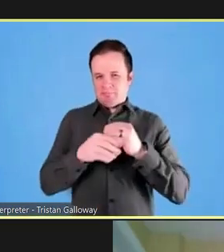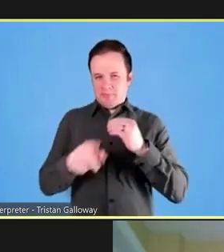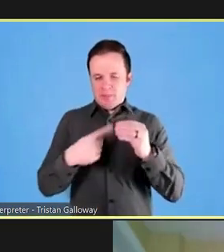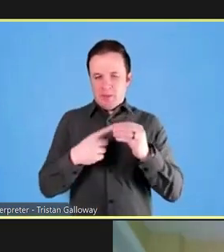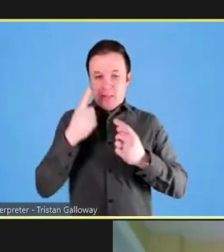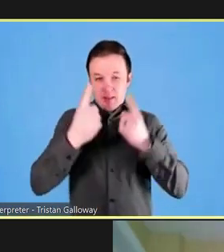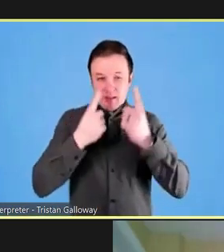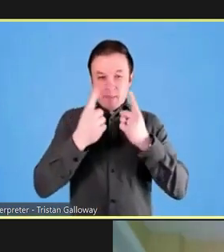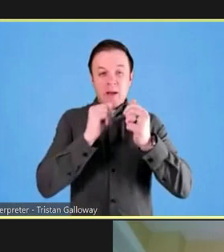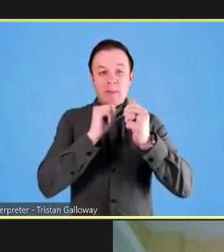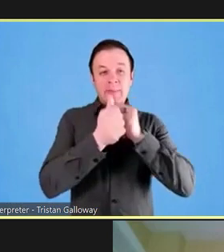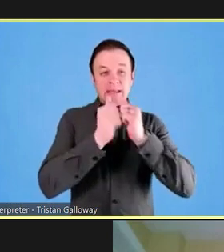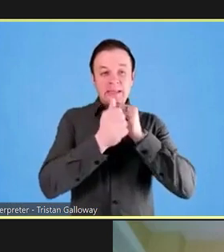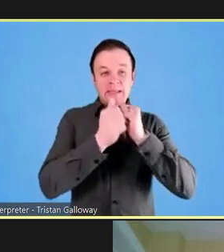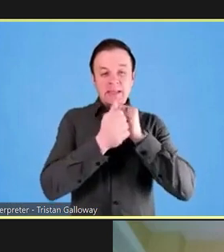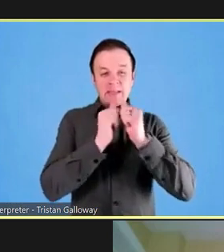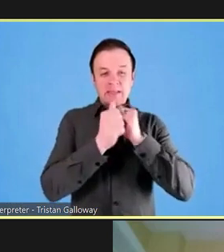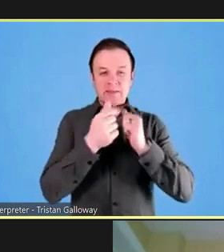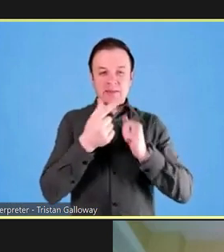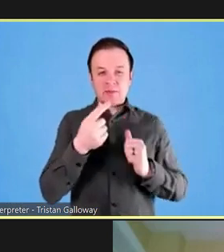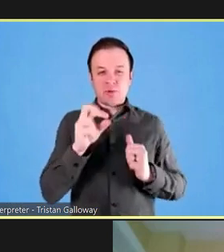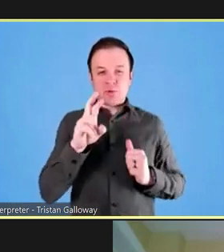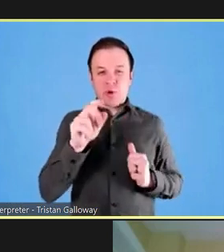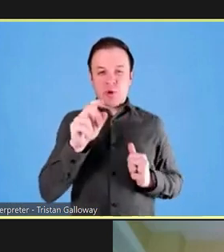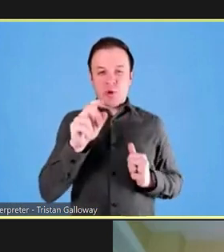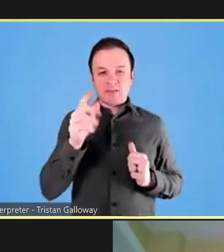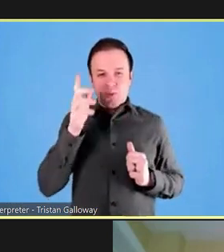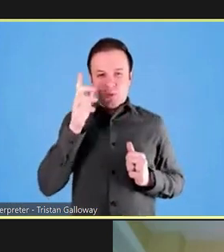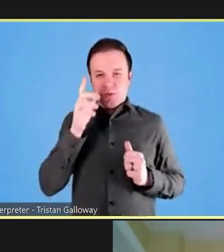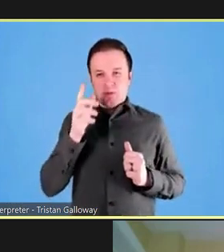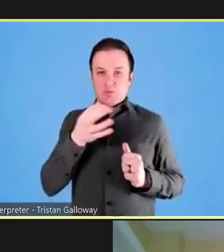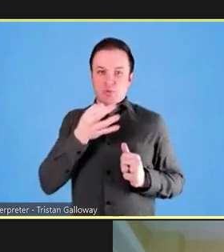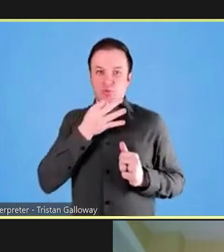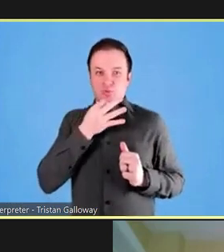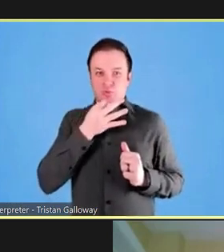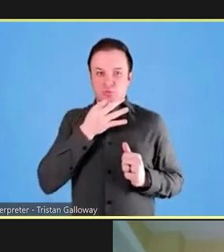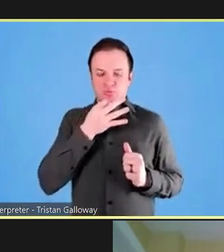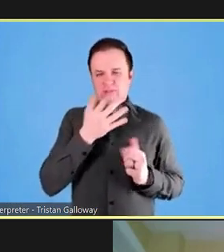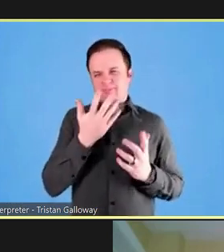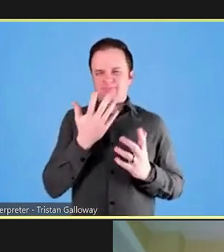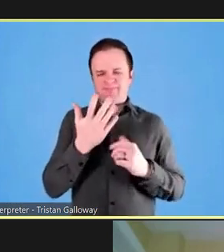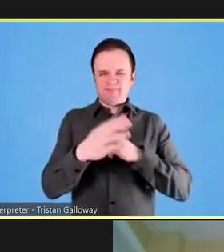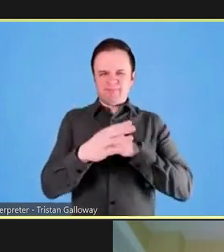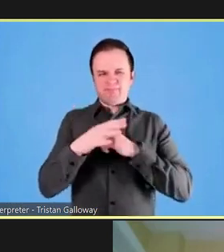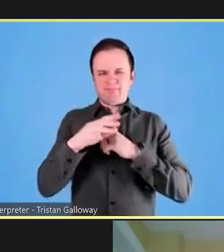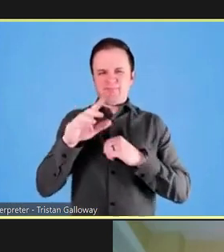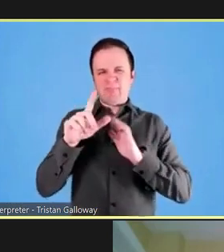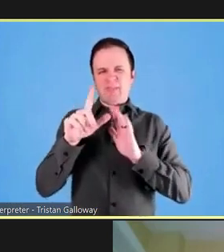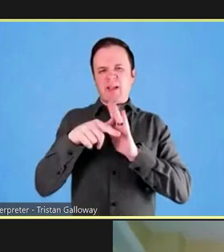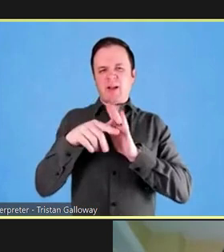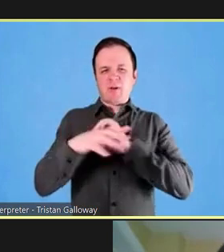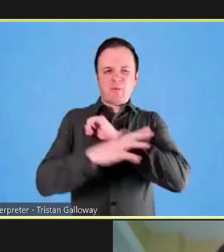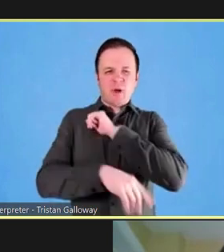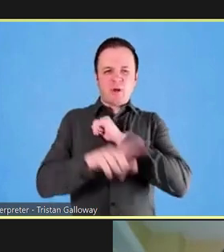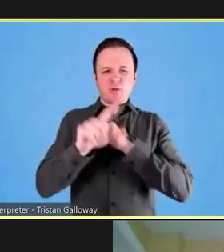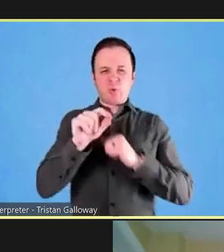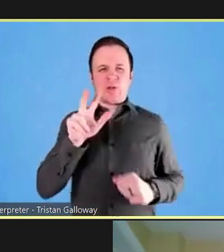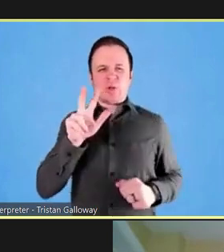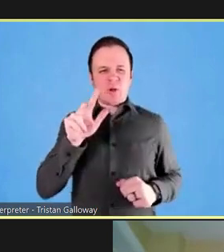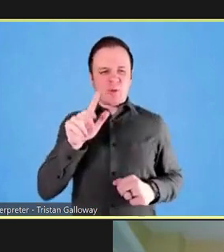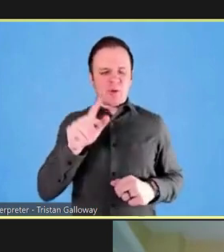your competing grants that will be coming up late fall 2023.